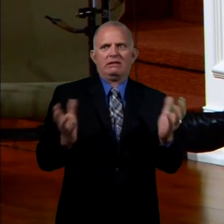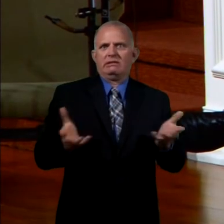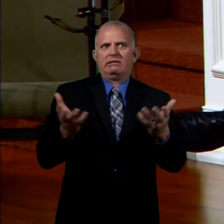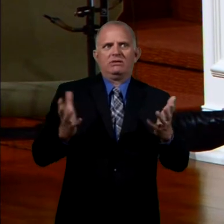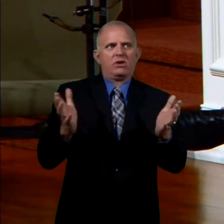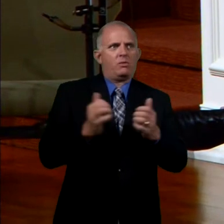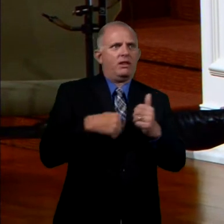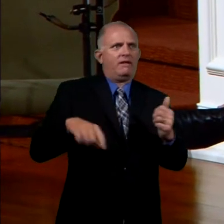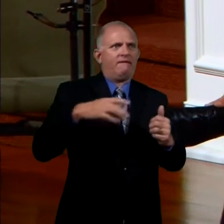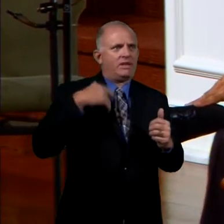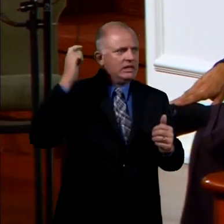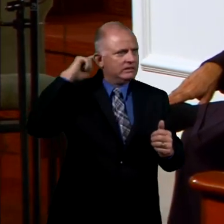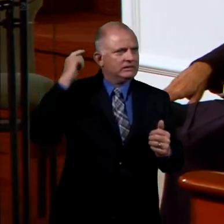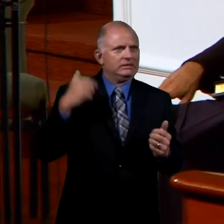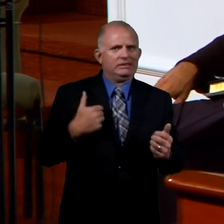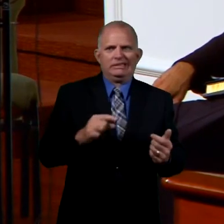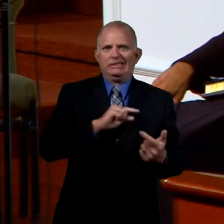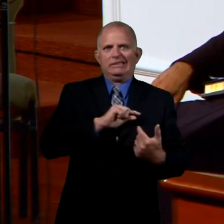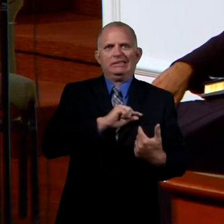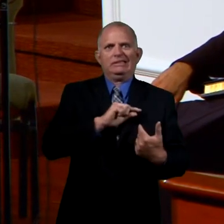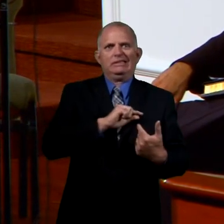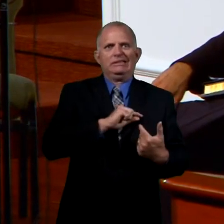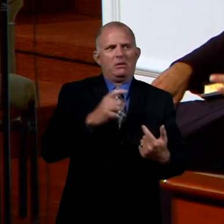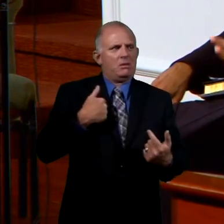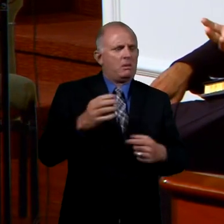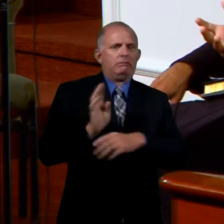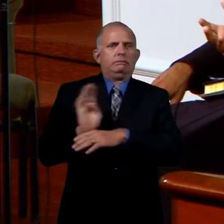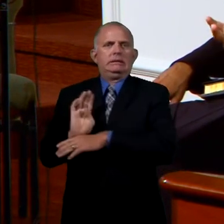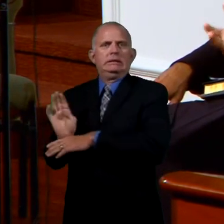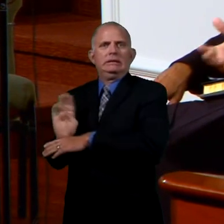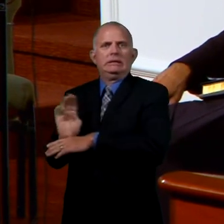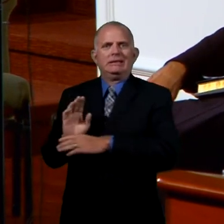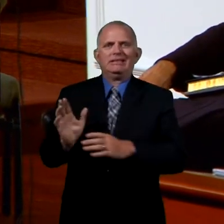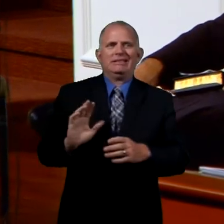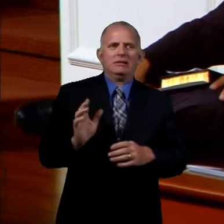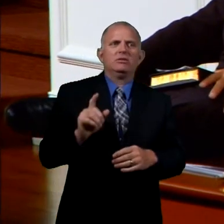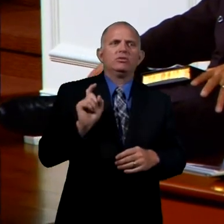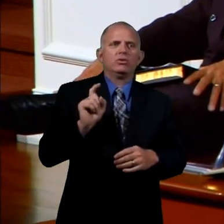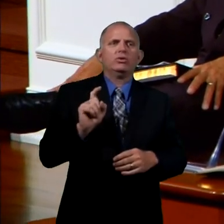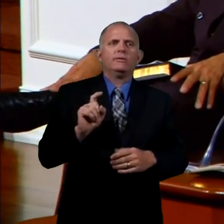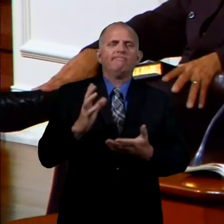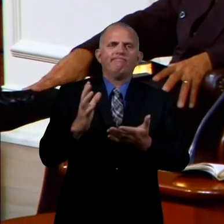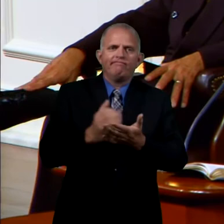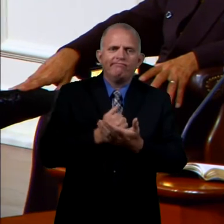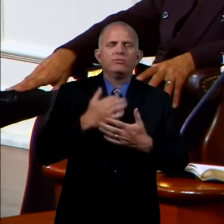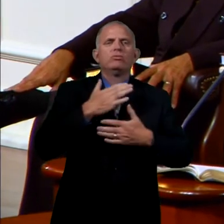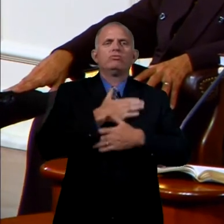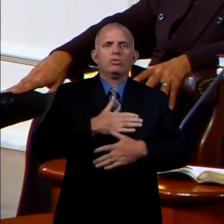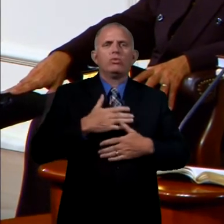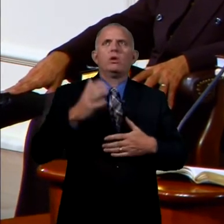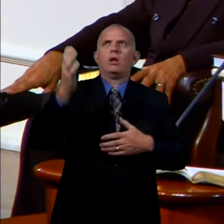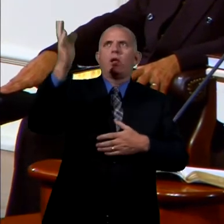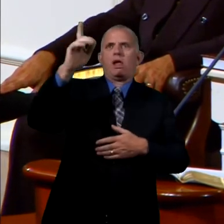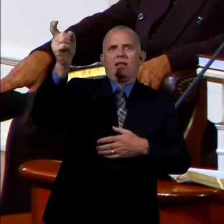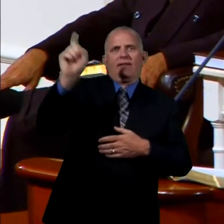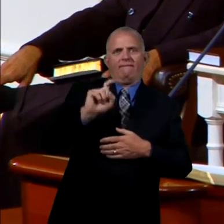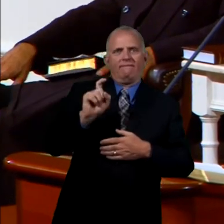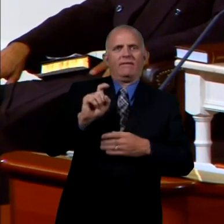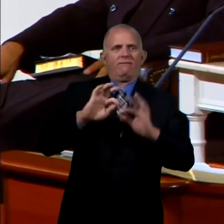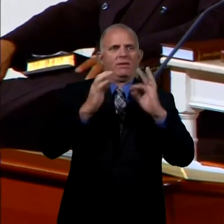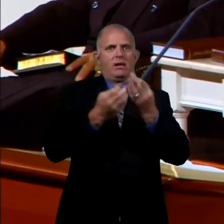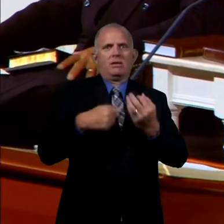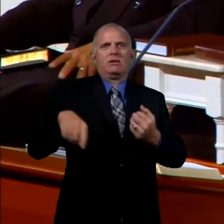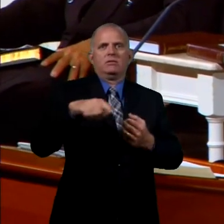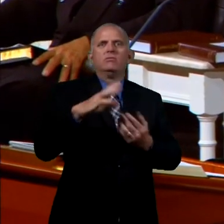can't not be doing anything but enjoying what God gave you. When's the last time you just took